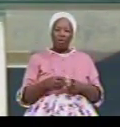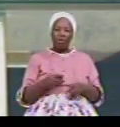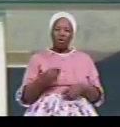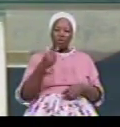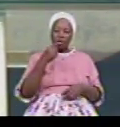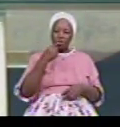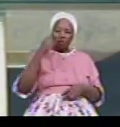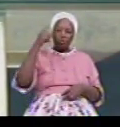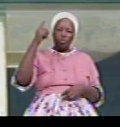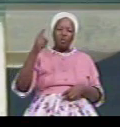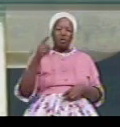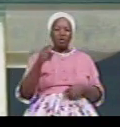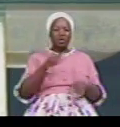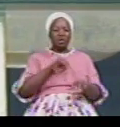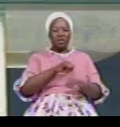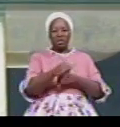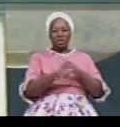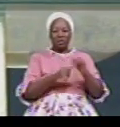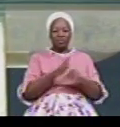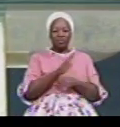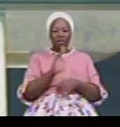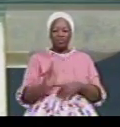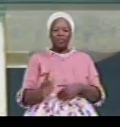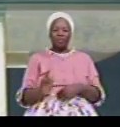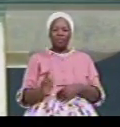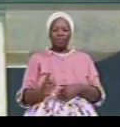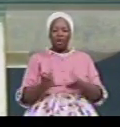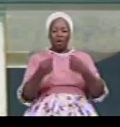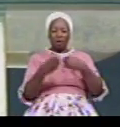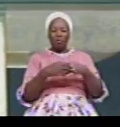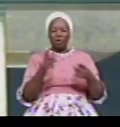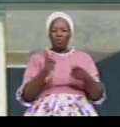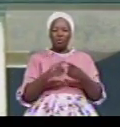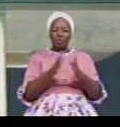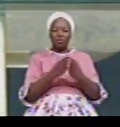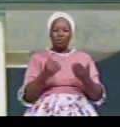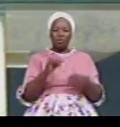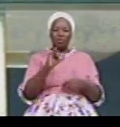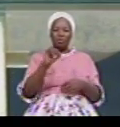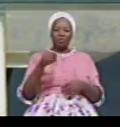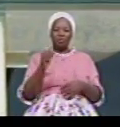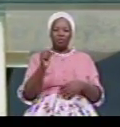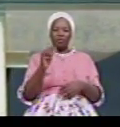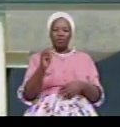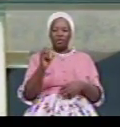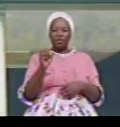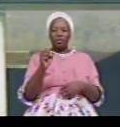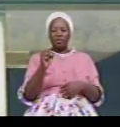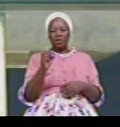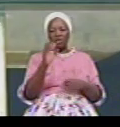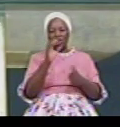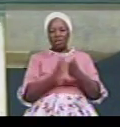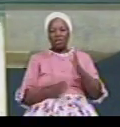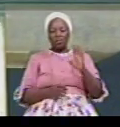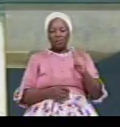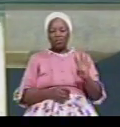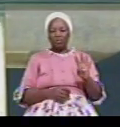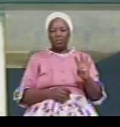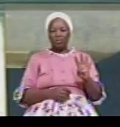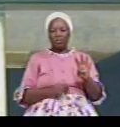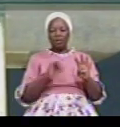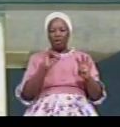deceitfully. Come back to James chapter 4. In James chapter 4, reading from